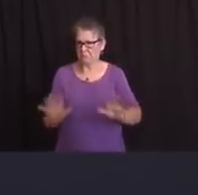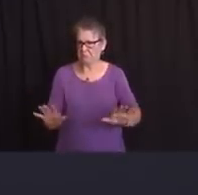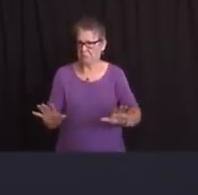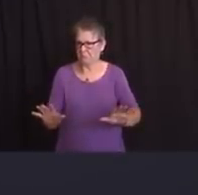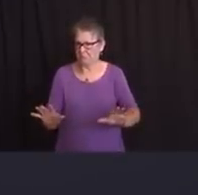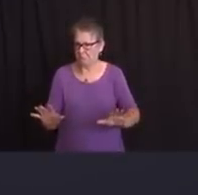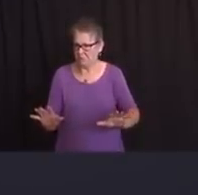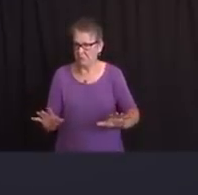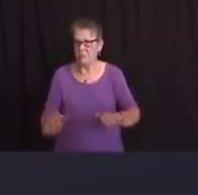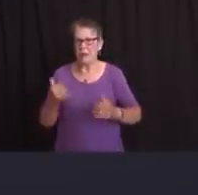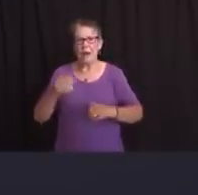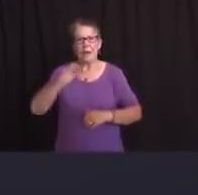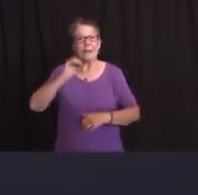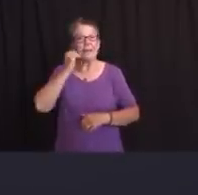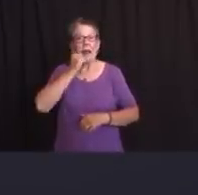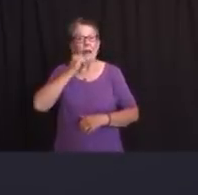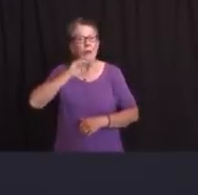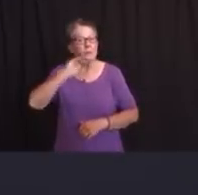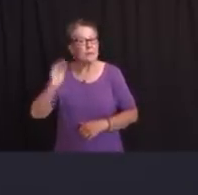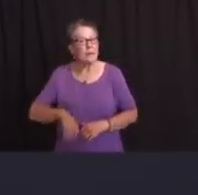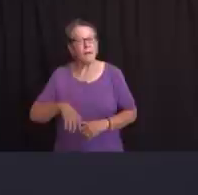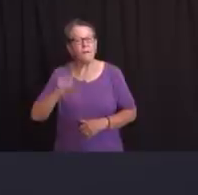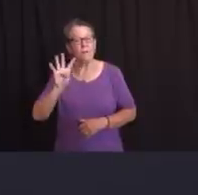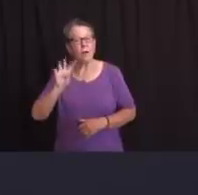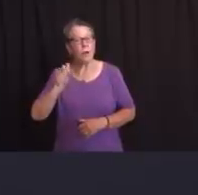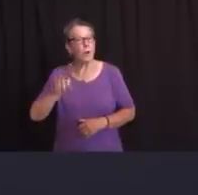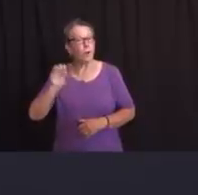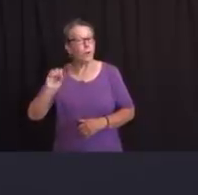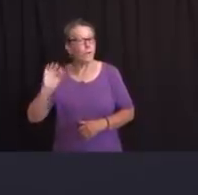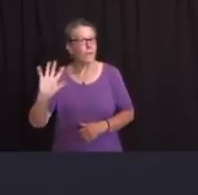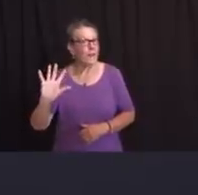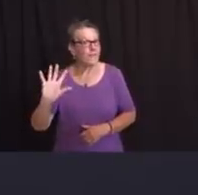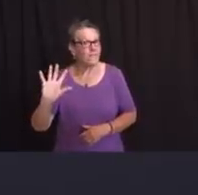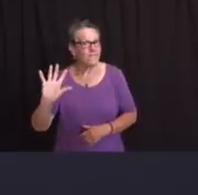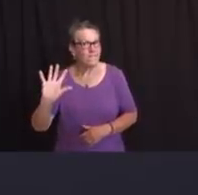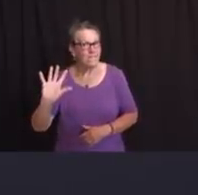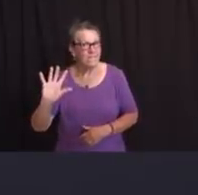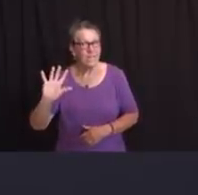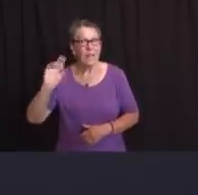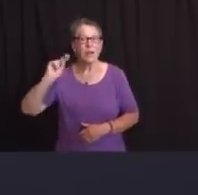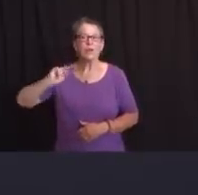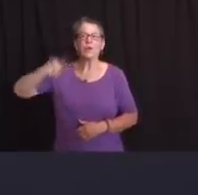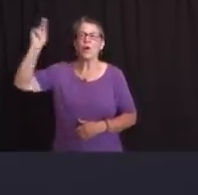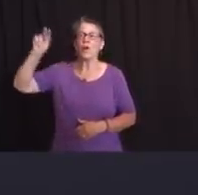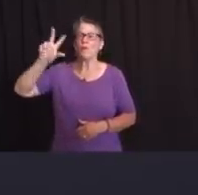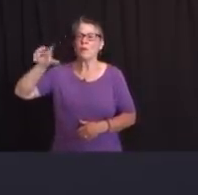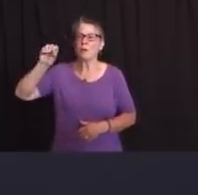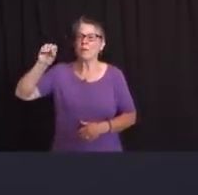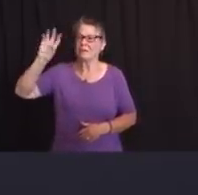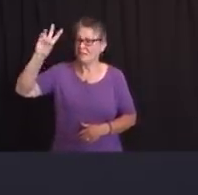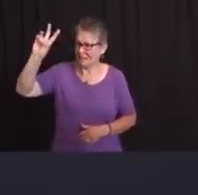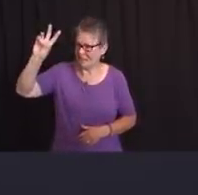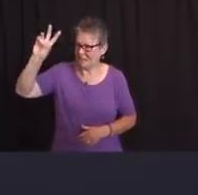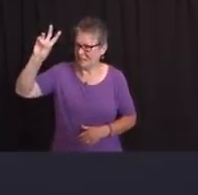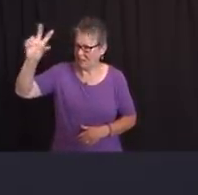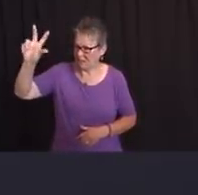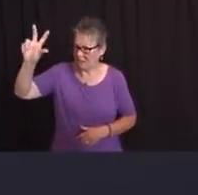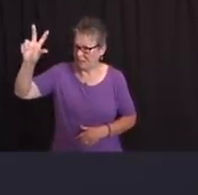29th is 4.05%, the northern part of the state 3.63%,